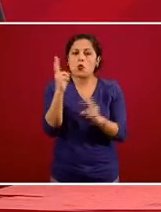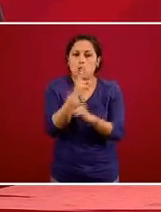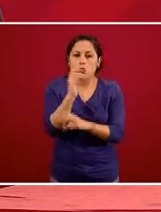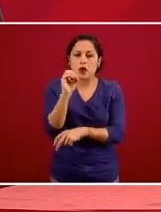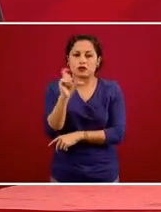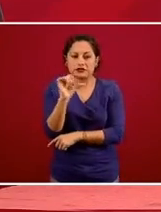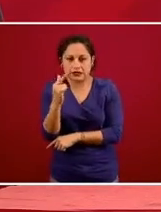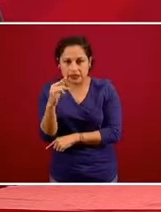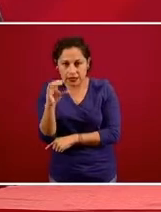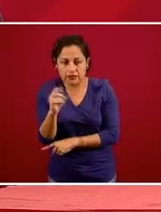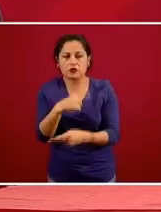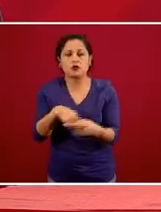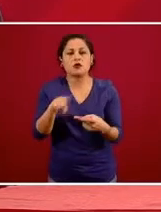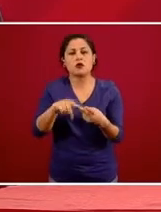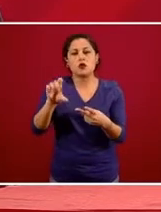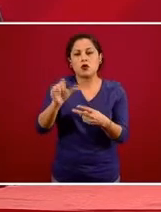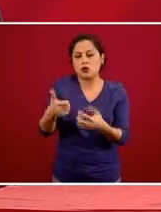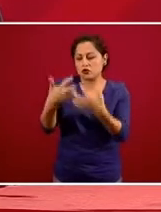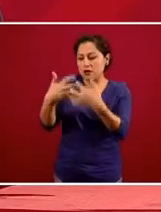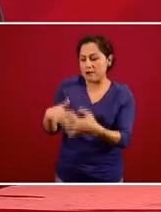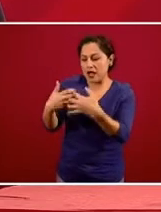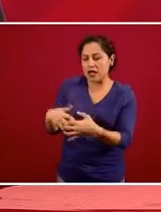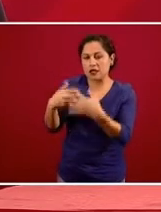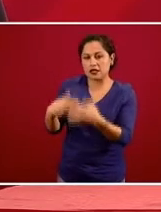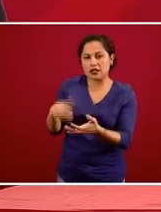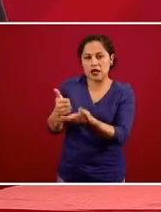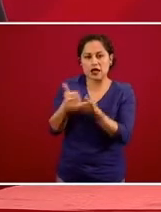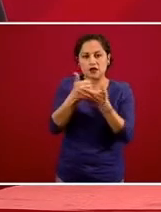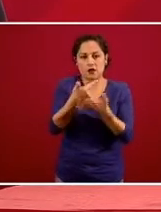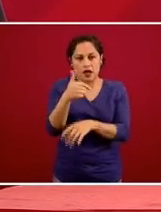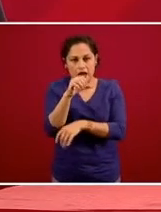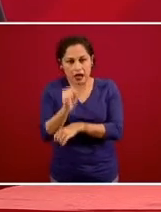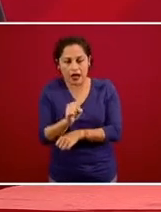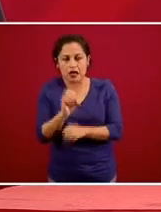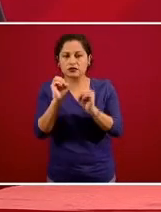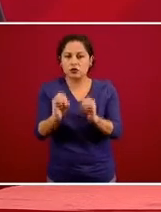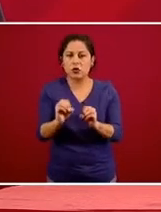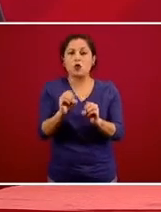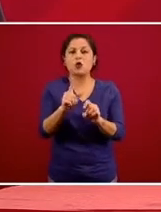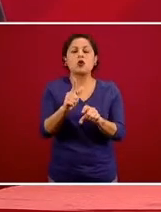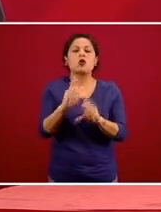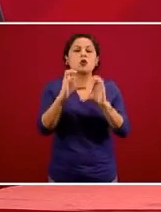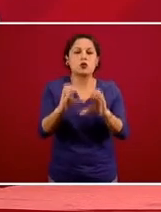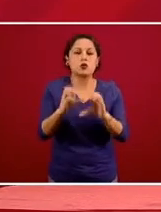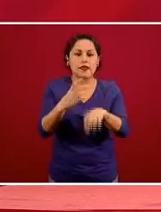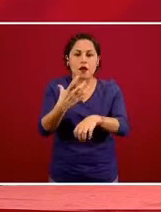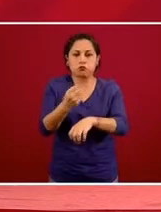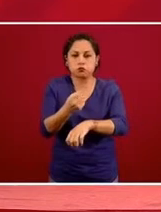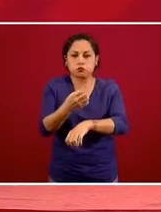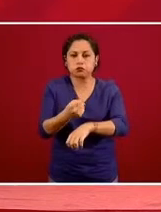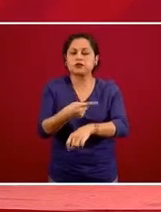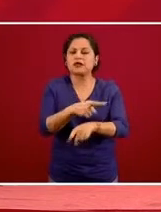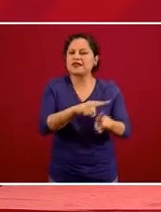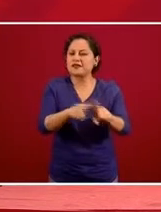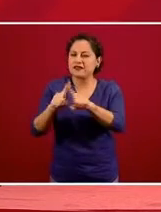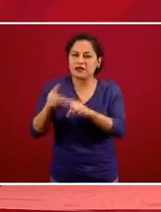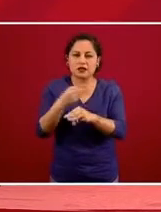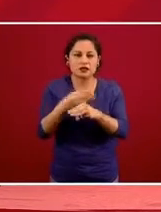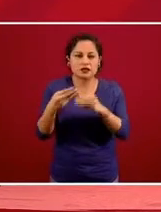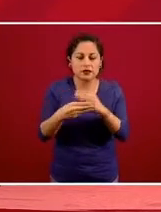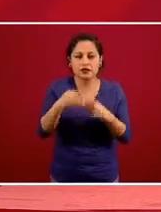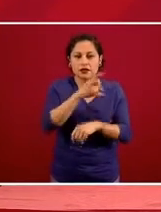that we have enough air pressure, that we have the proper facilities, the proper